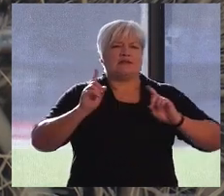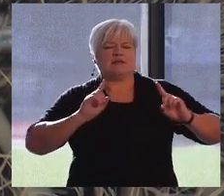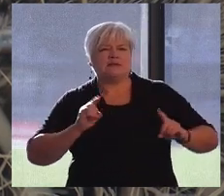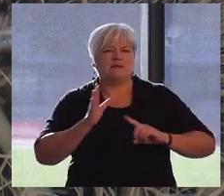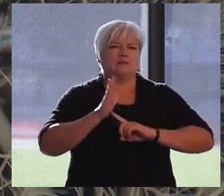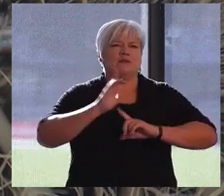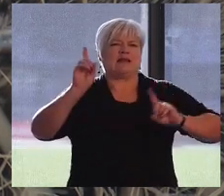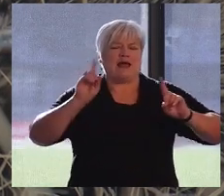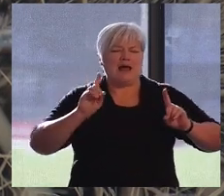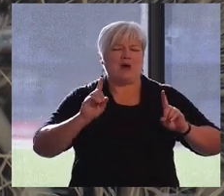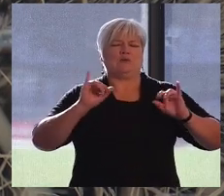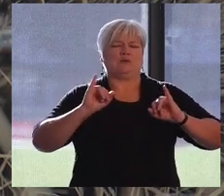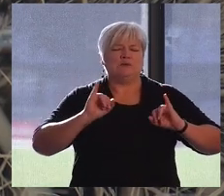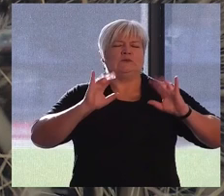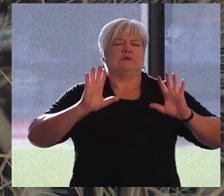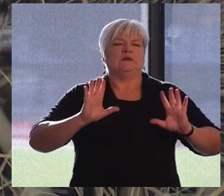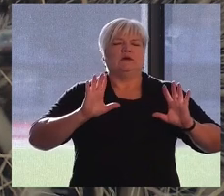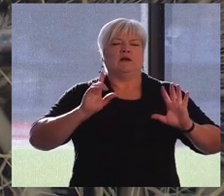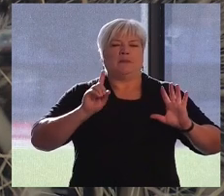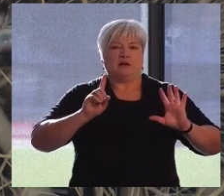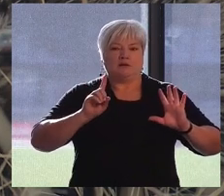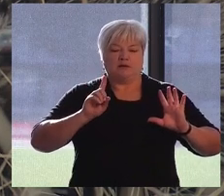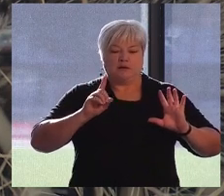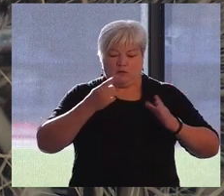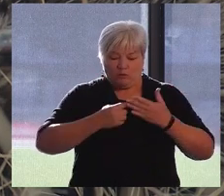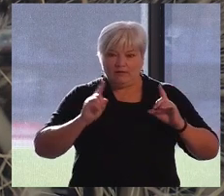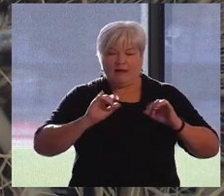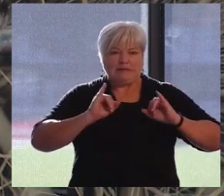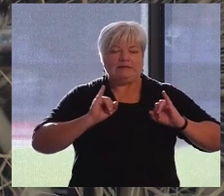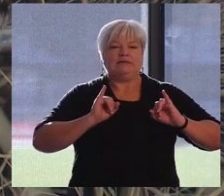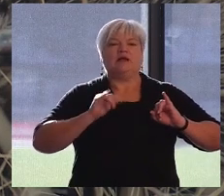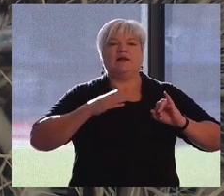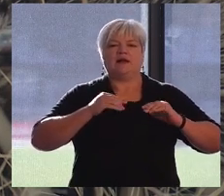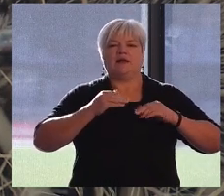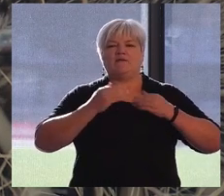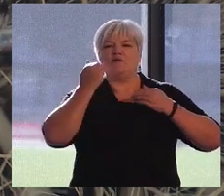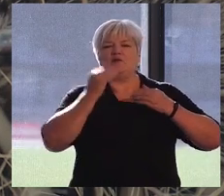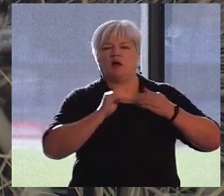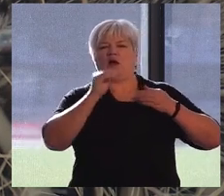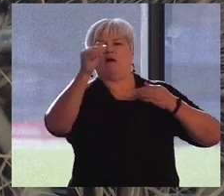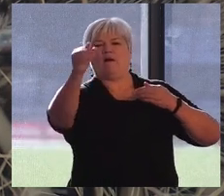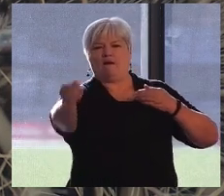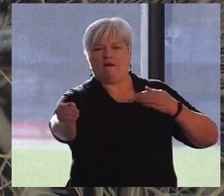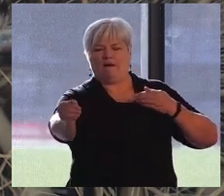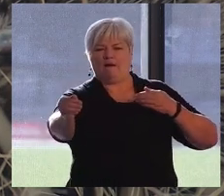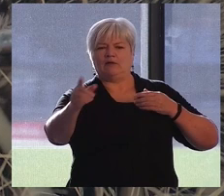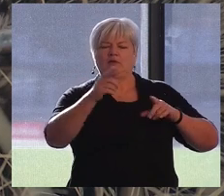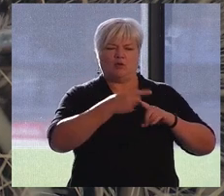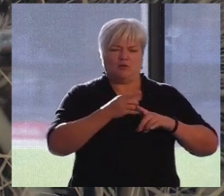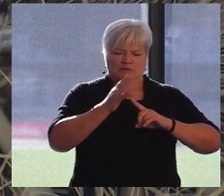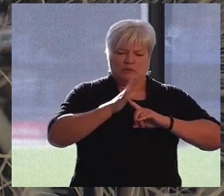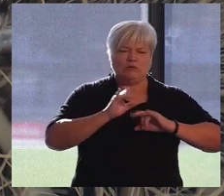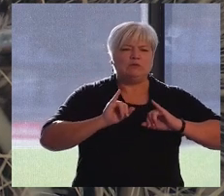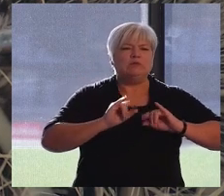So these challenges are urgent, but they're also long-term. On the urgency, we all know we have 6 years left before the end of this critical